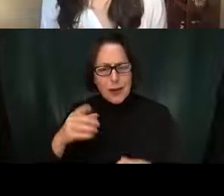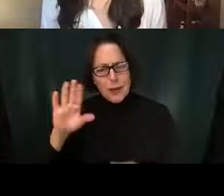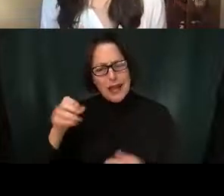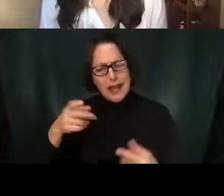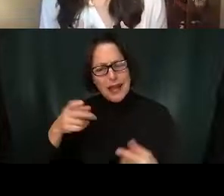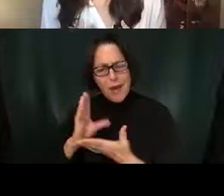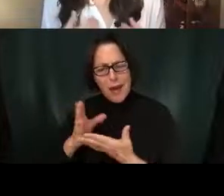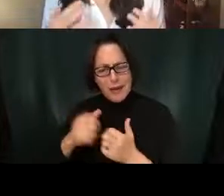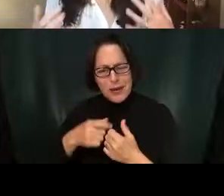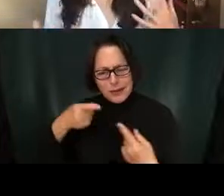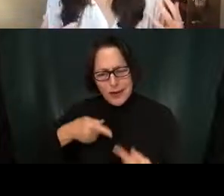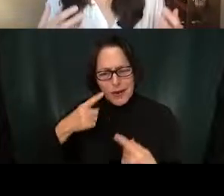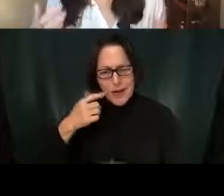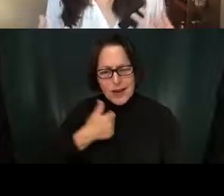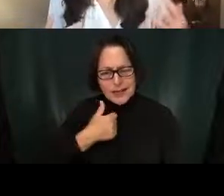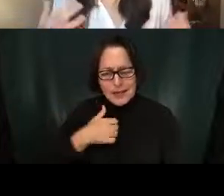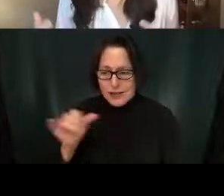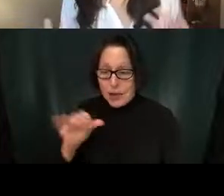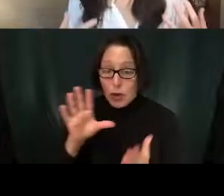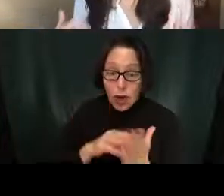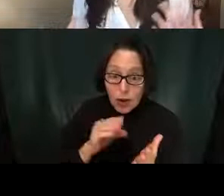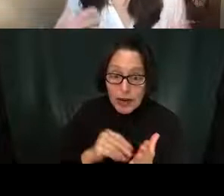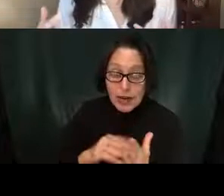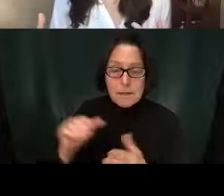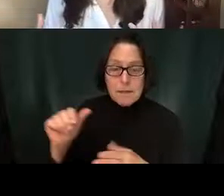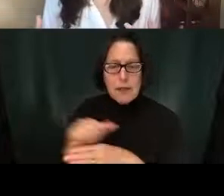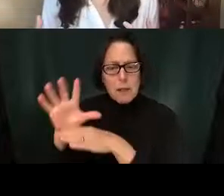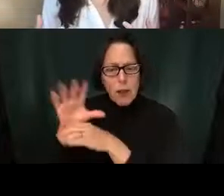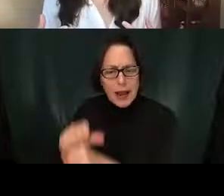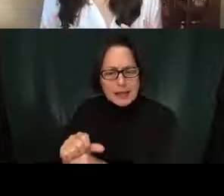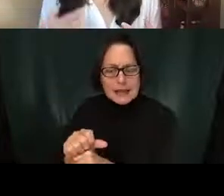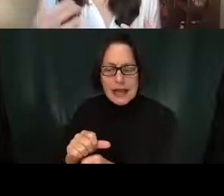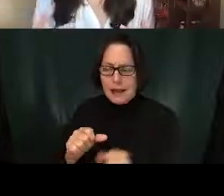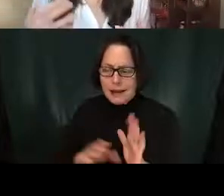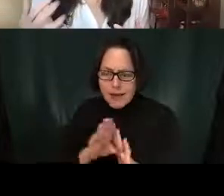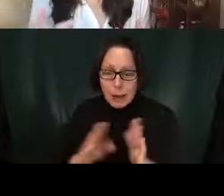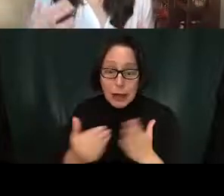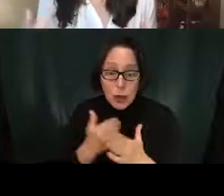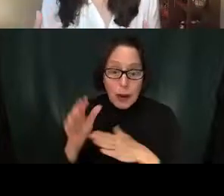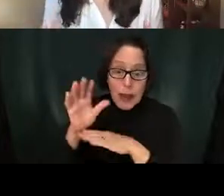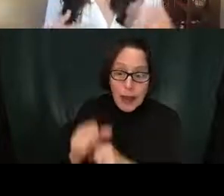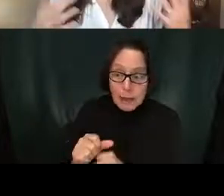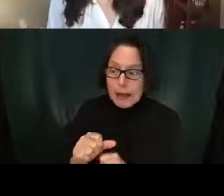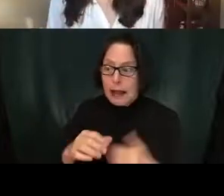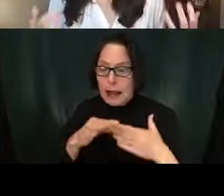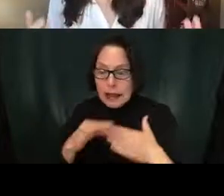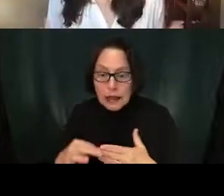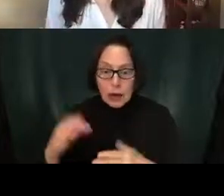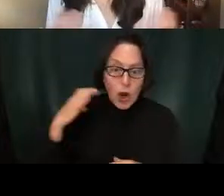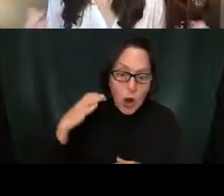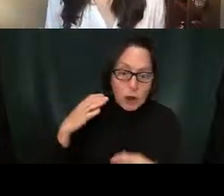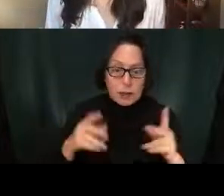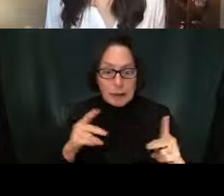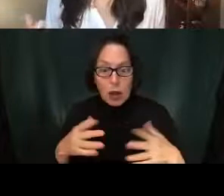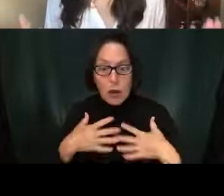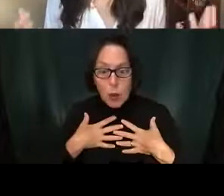well, that learning and practicing and developing new habits as leaders, as coaches, as people is hard as well. So to